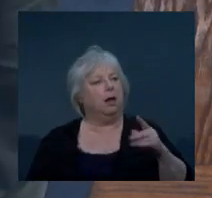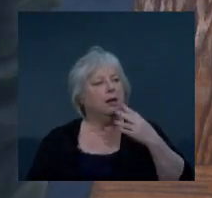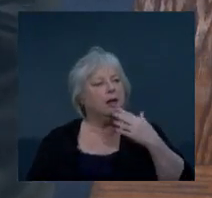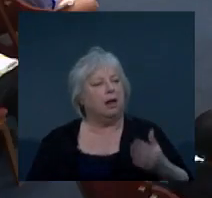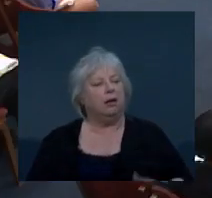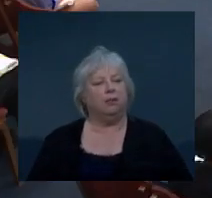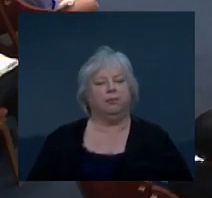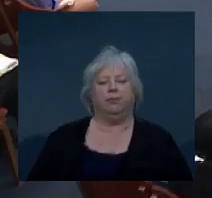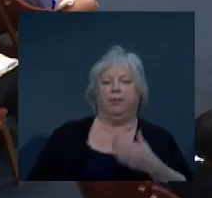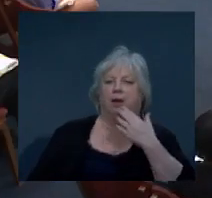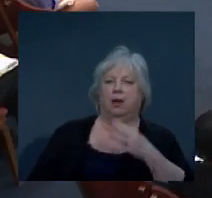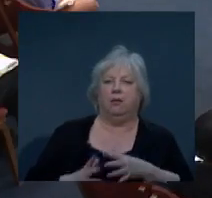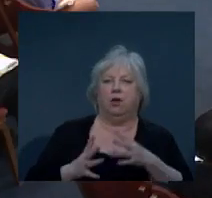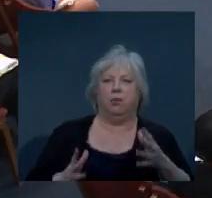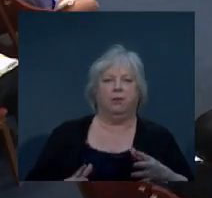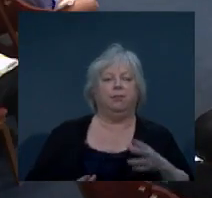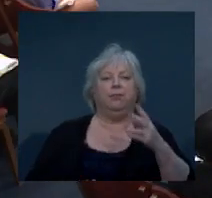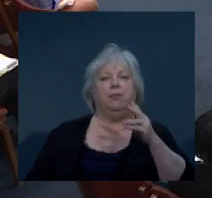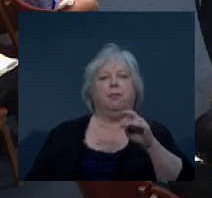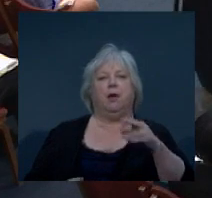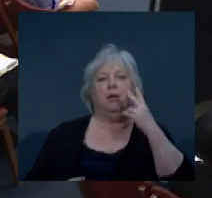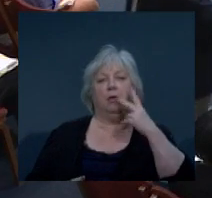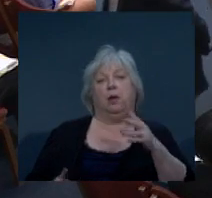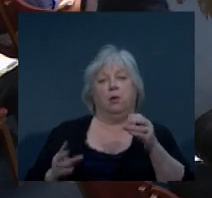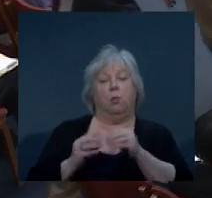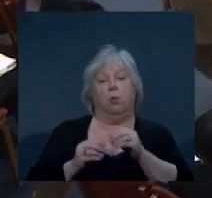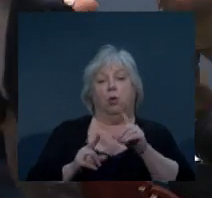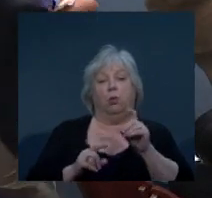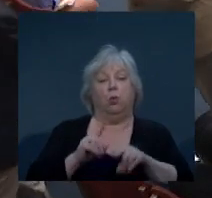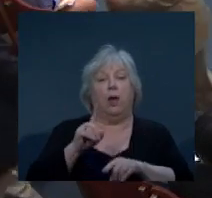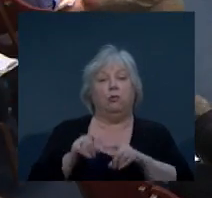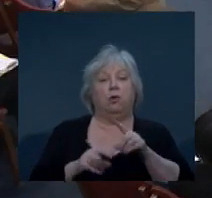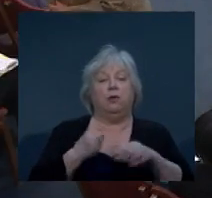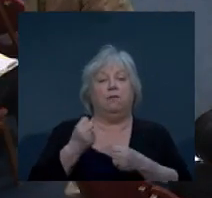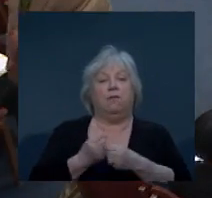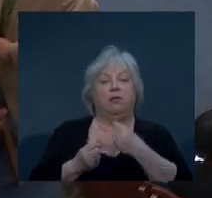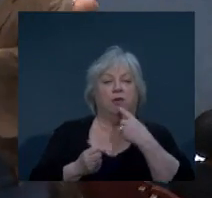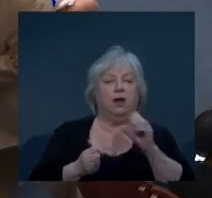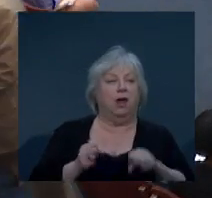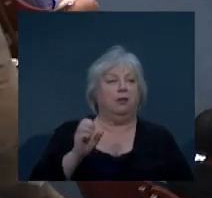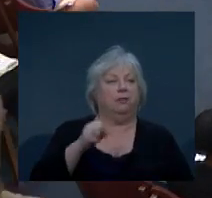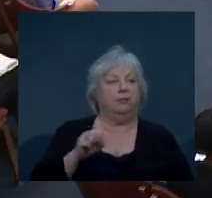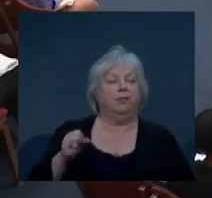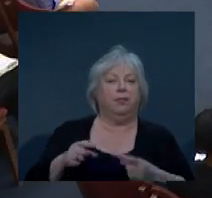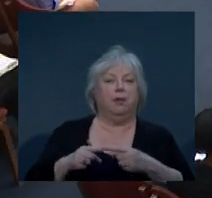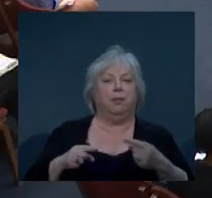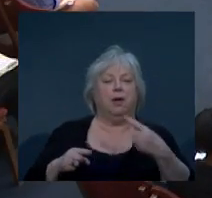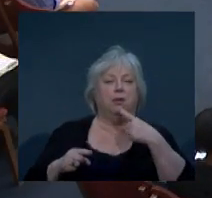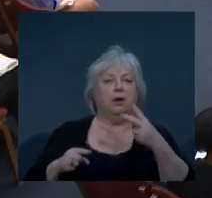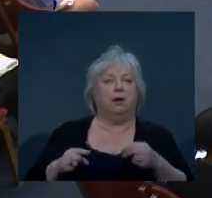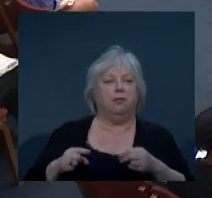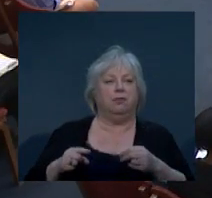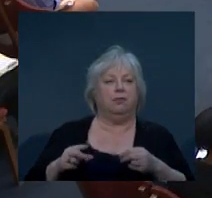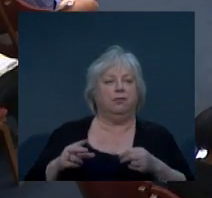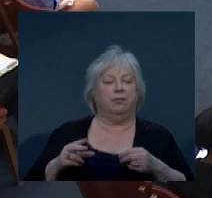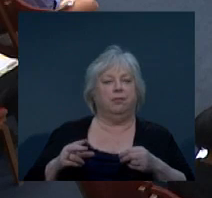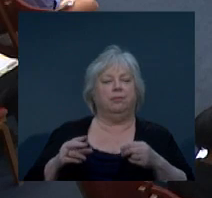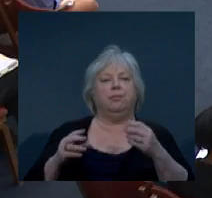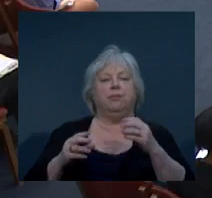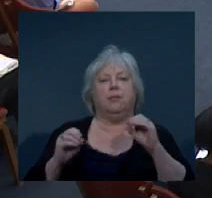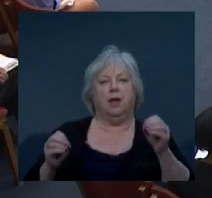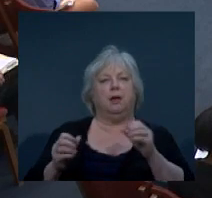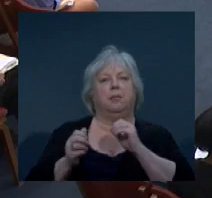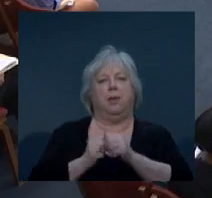much. Seeing that there are no other questions regarding these ordinances, all those in favor, please say aye. Aye. All those opposed, please say nay.